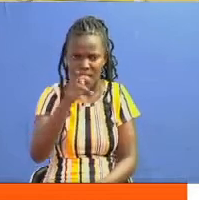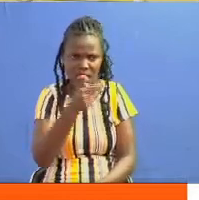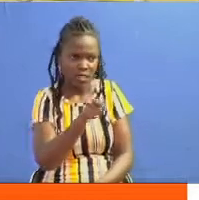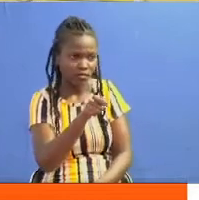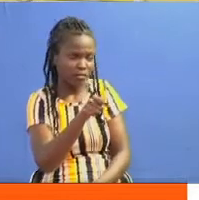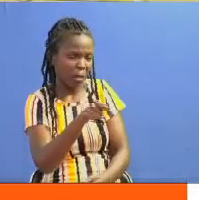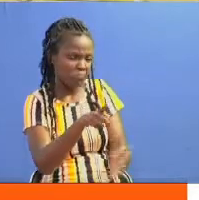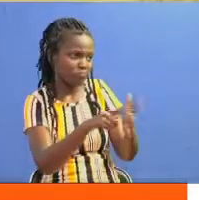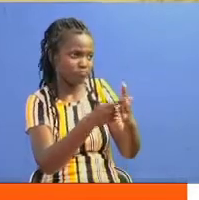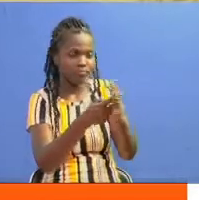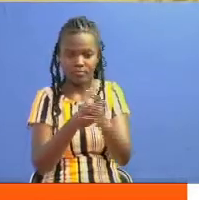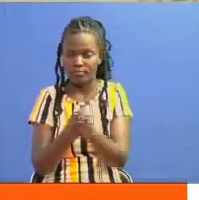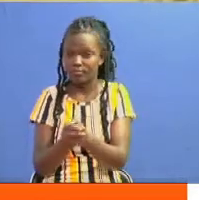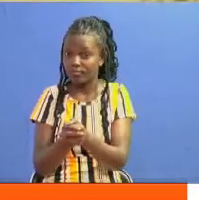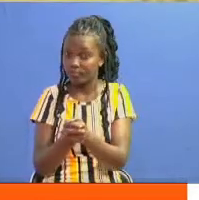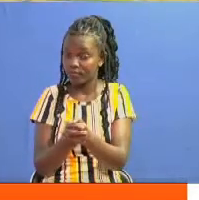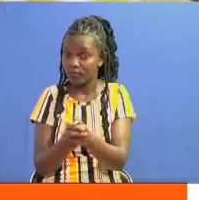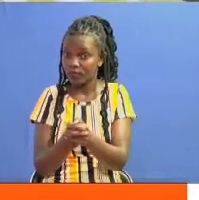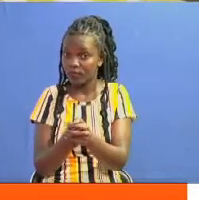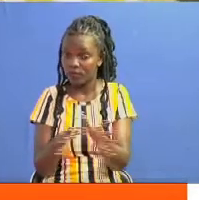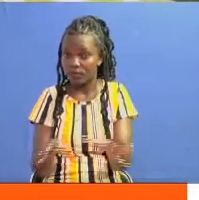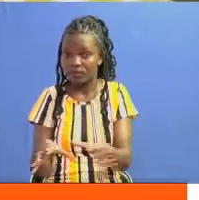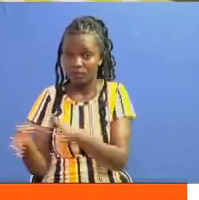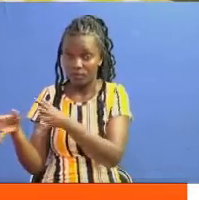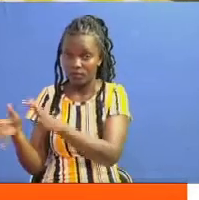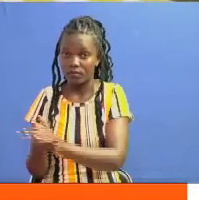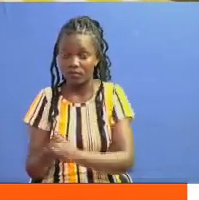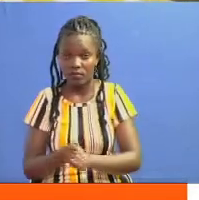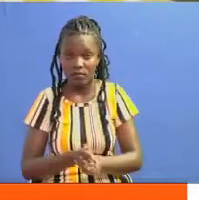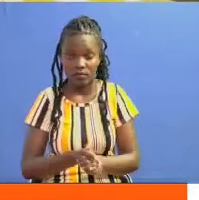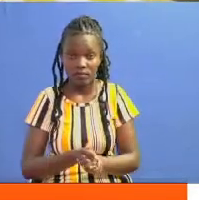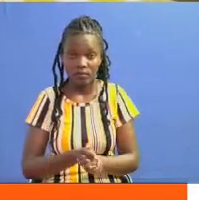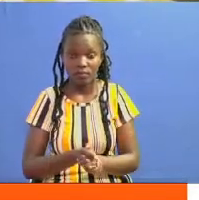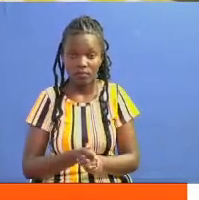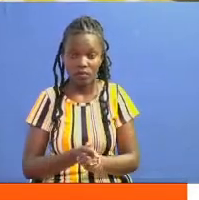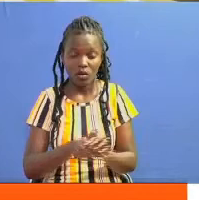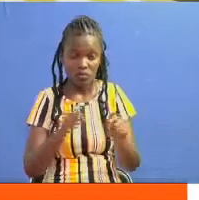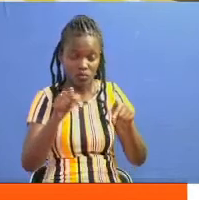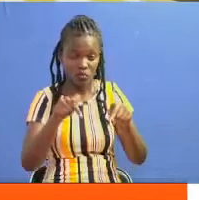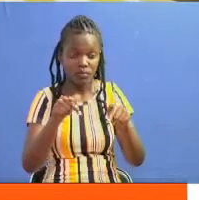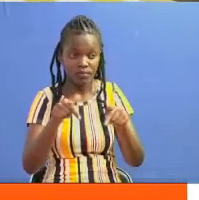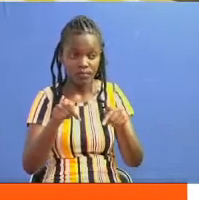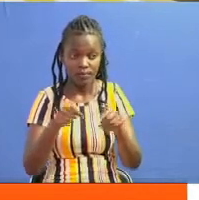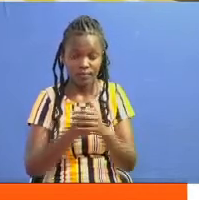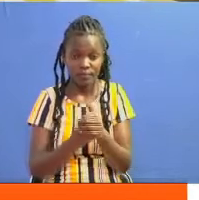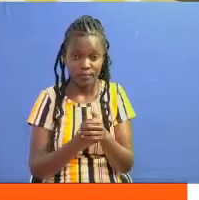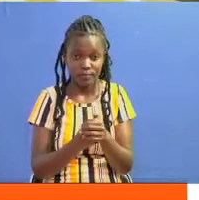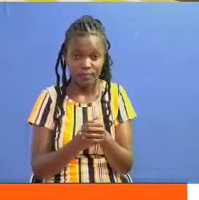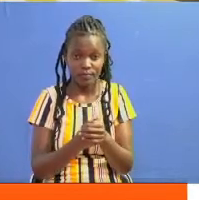for the beginning. The first batch will leave here after loading today